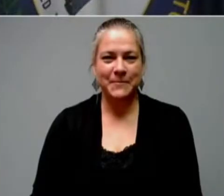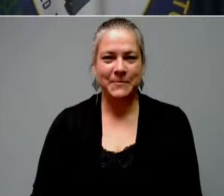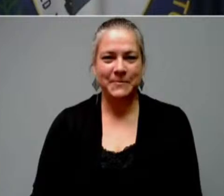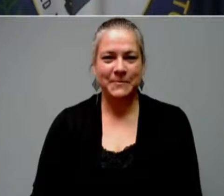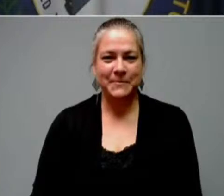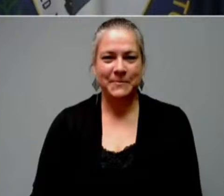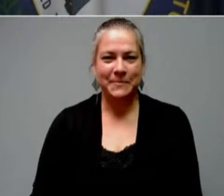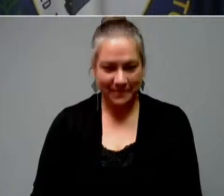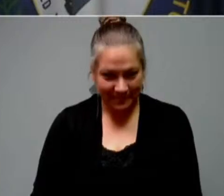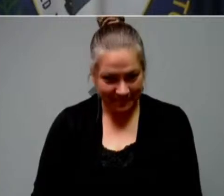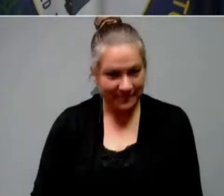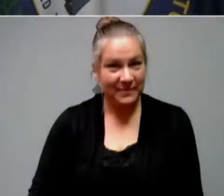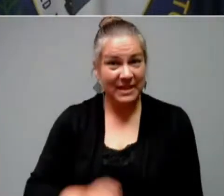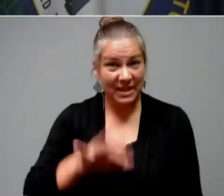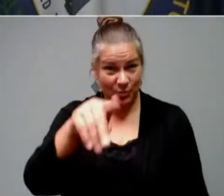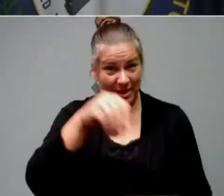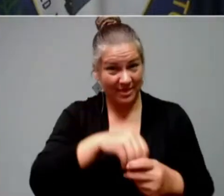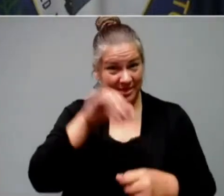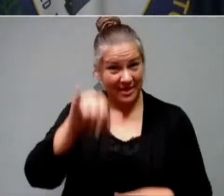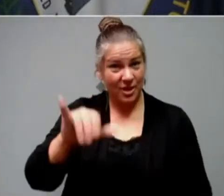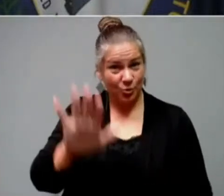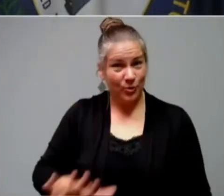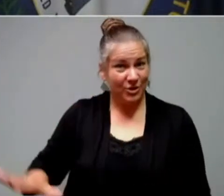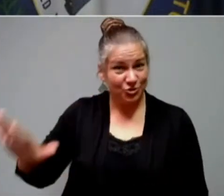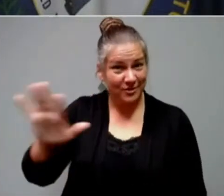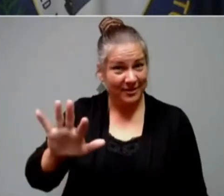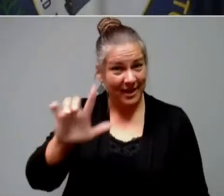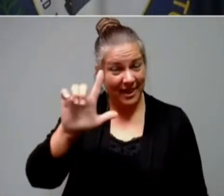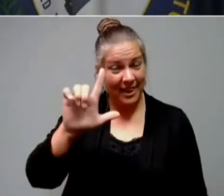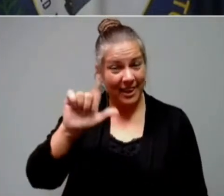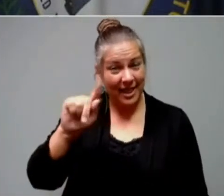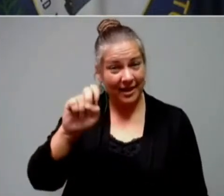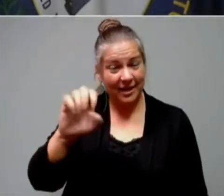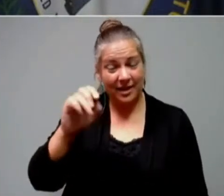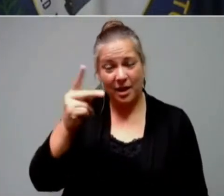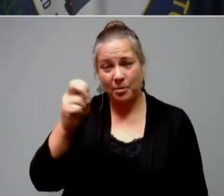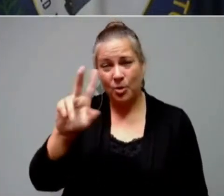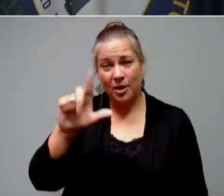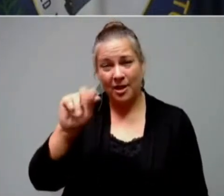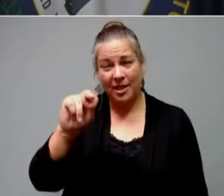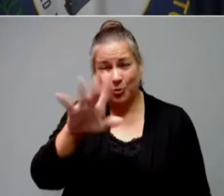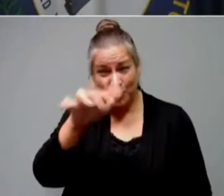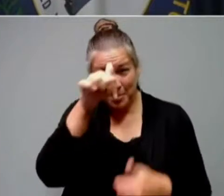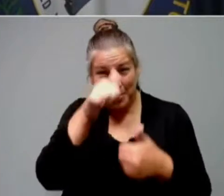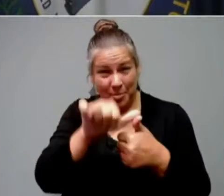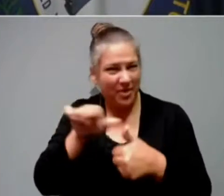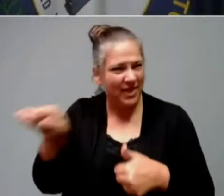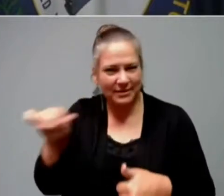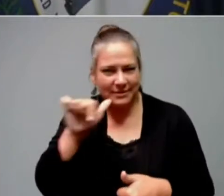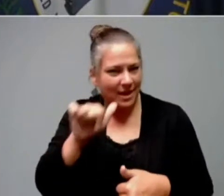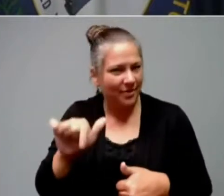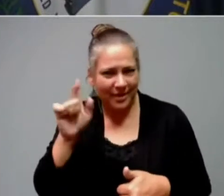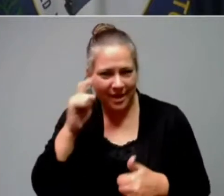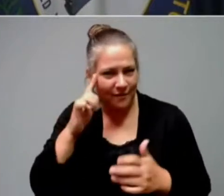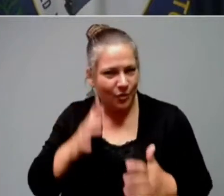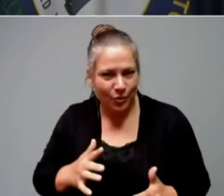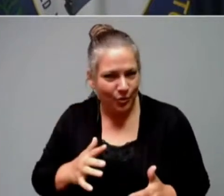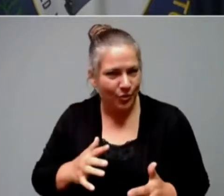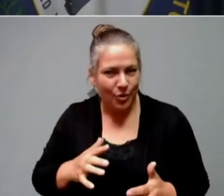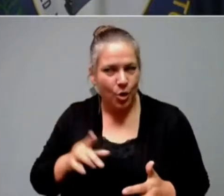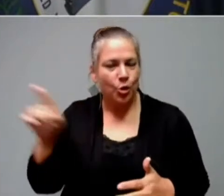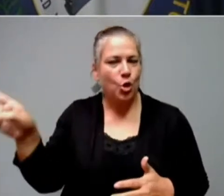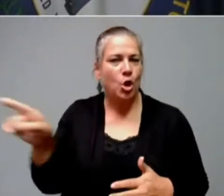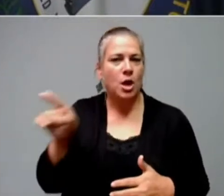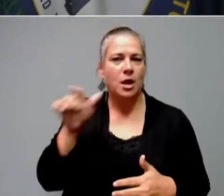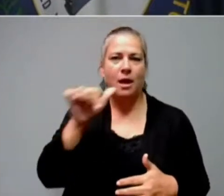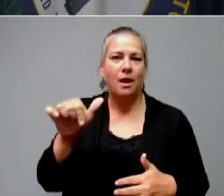If you're in that Lake Cumberland region, remember, these folks aren't the governor. They're not somebody sitting in Frankfurt.